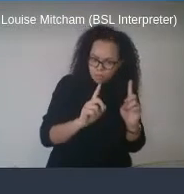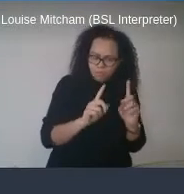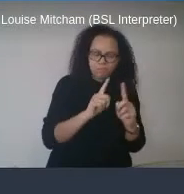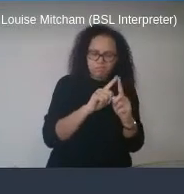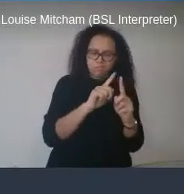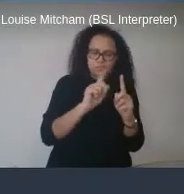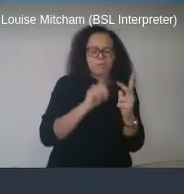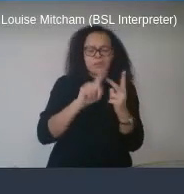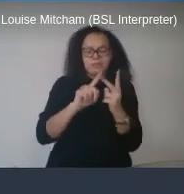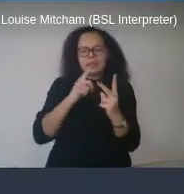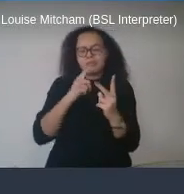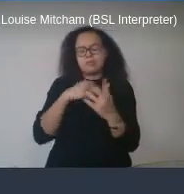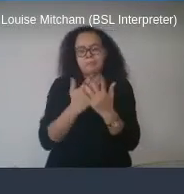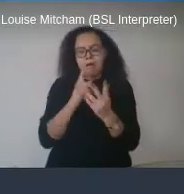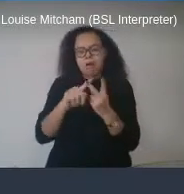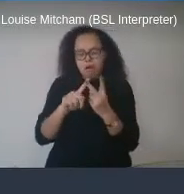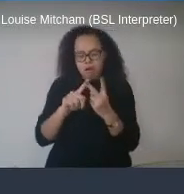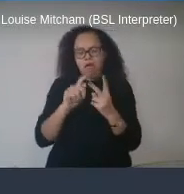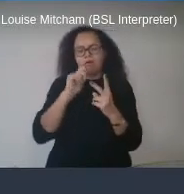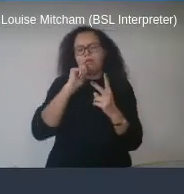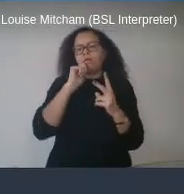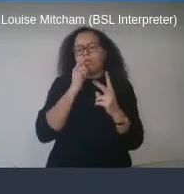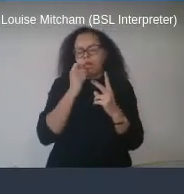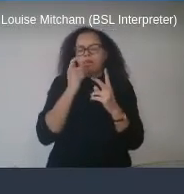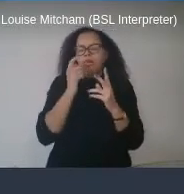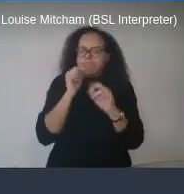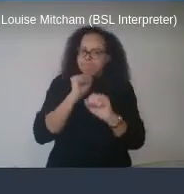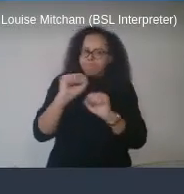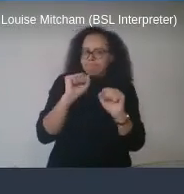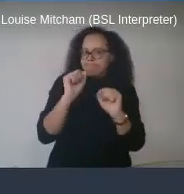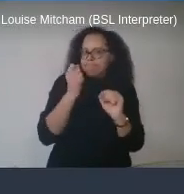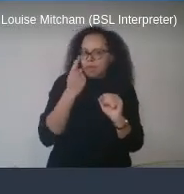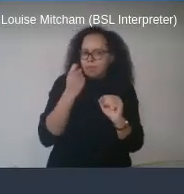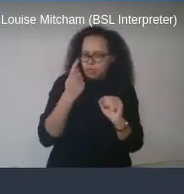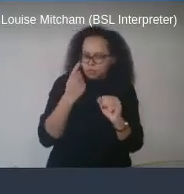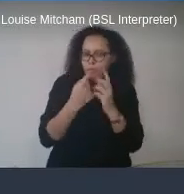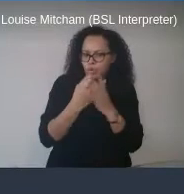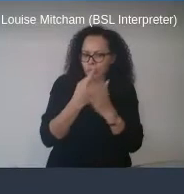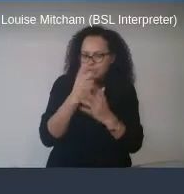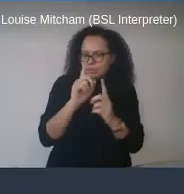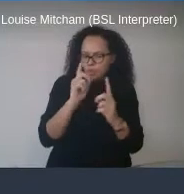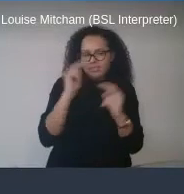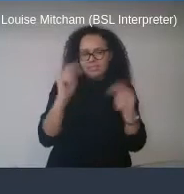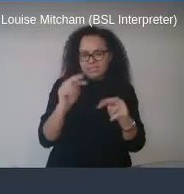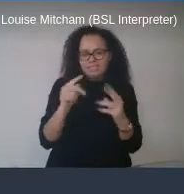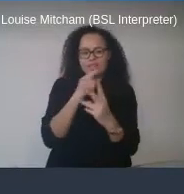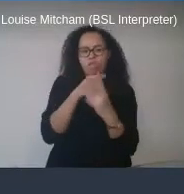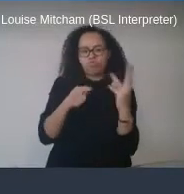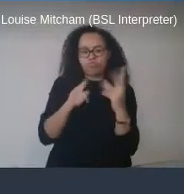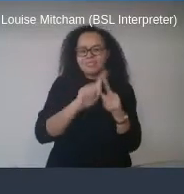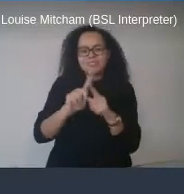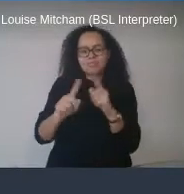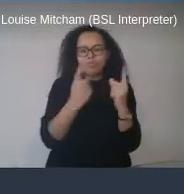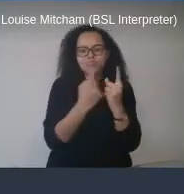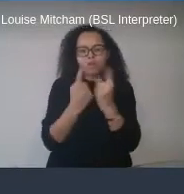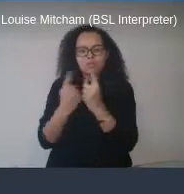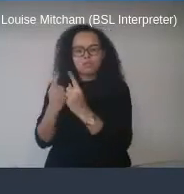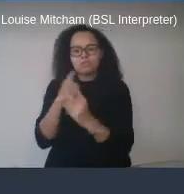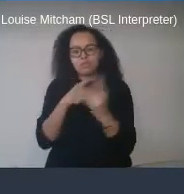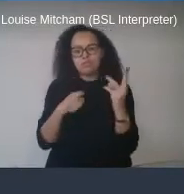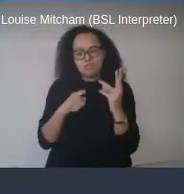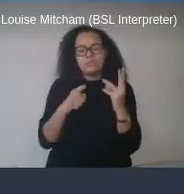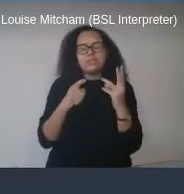to be the audience and opportunity to hear and see three products which we have the privilege through